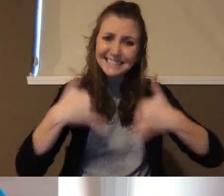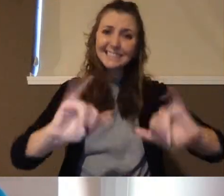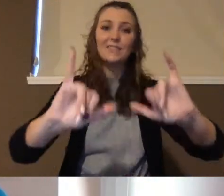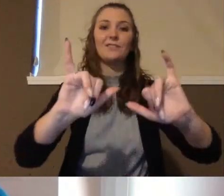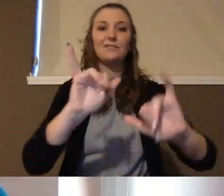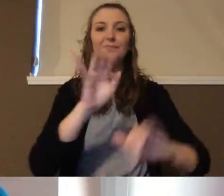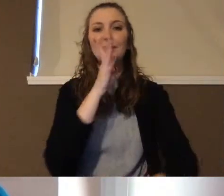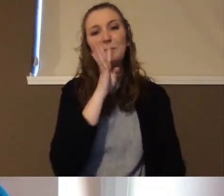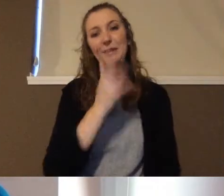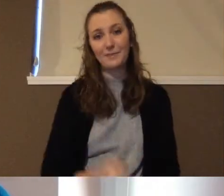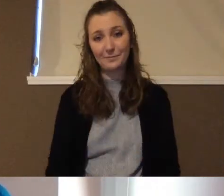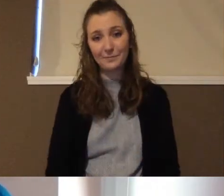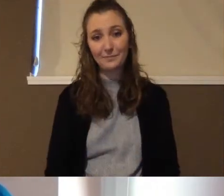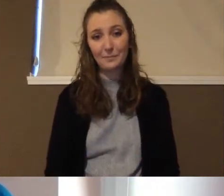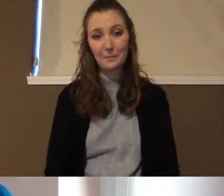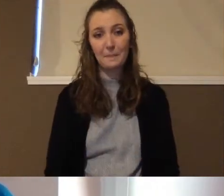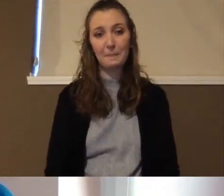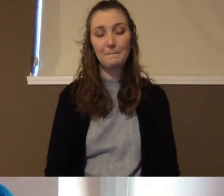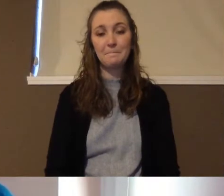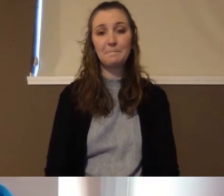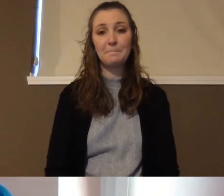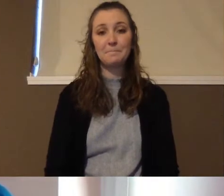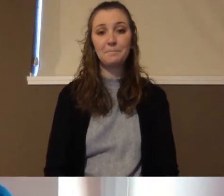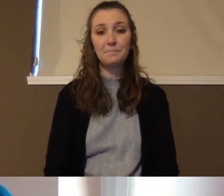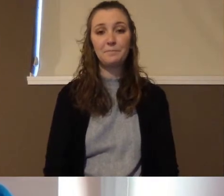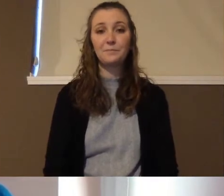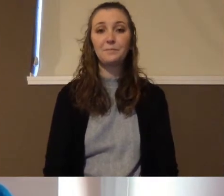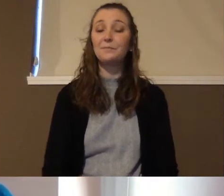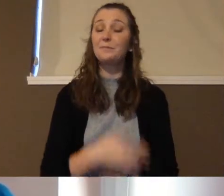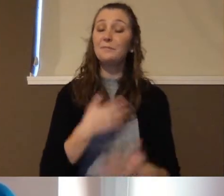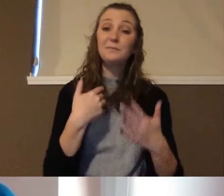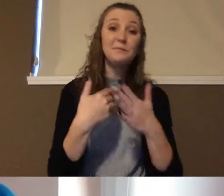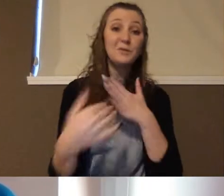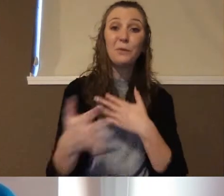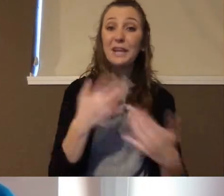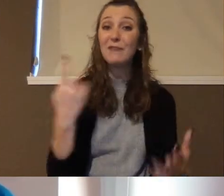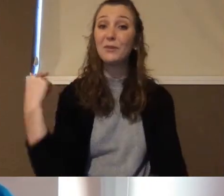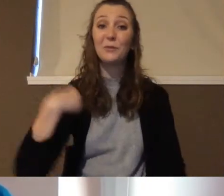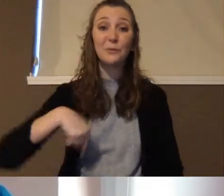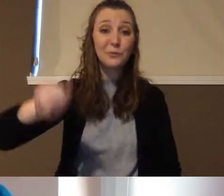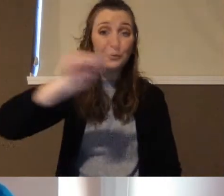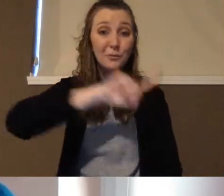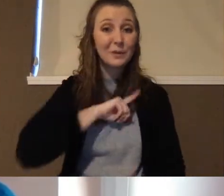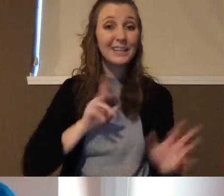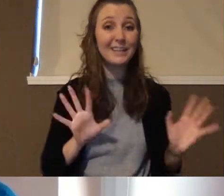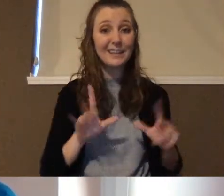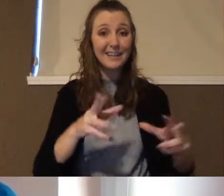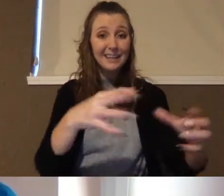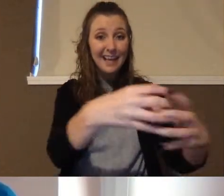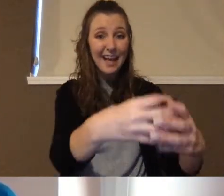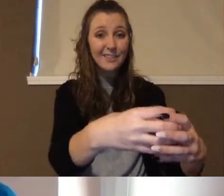our midst and shouts, "God is still speaking."